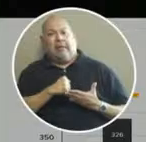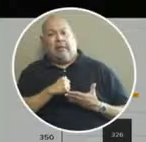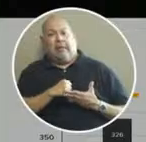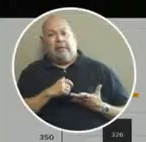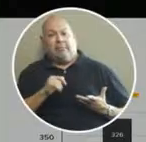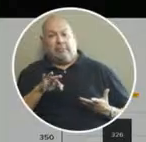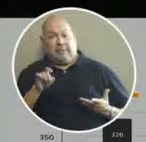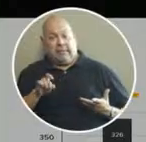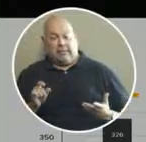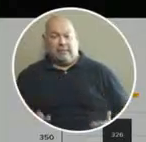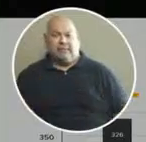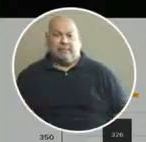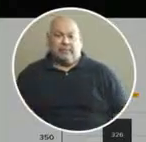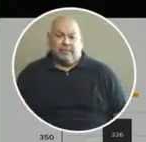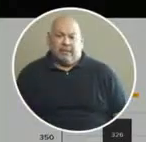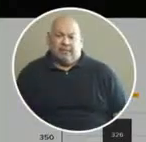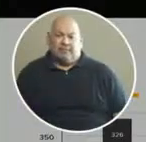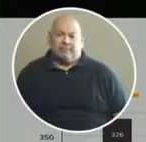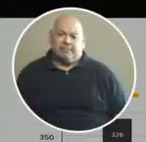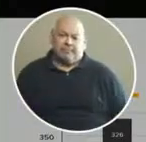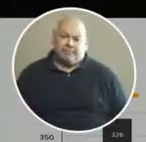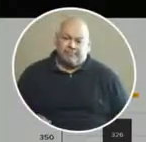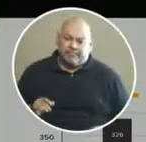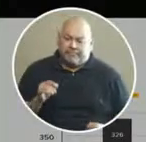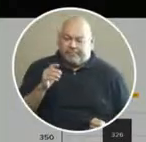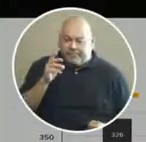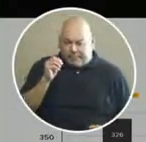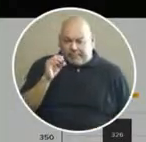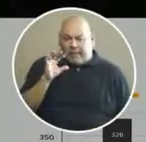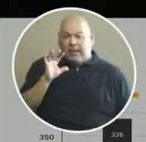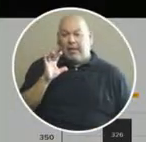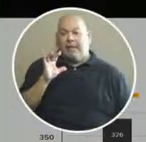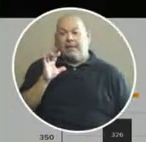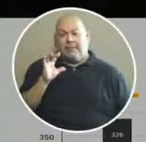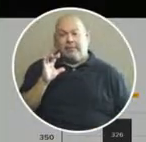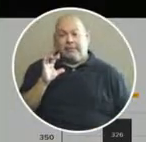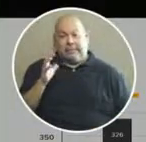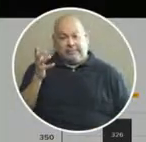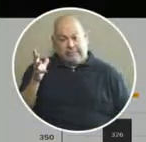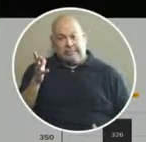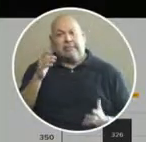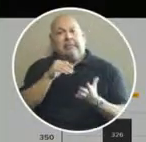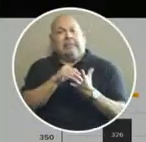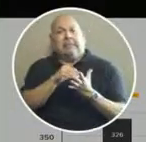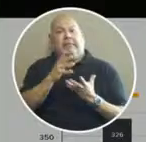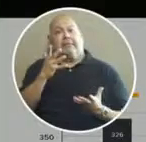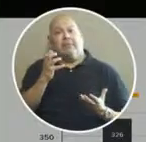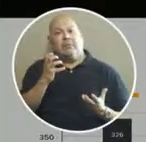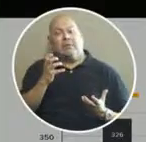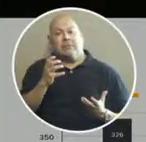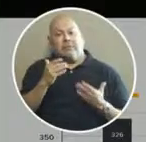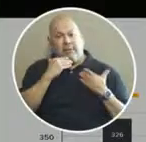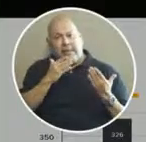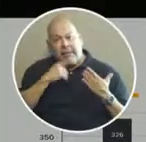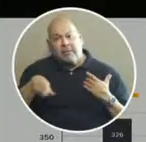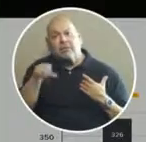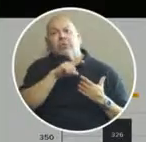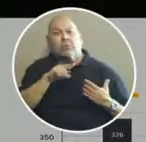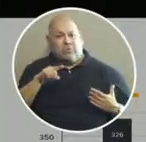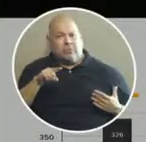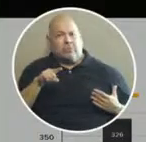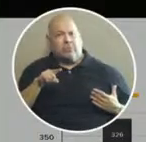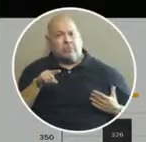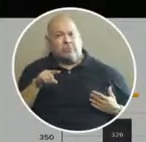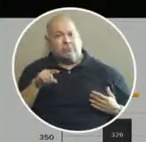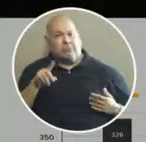as needed. And with that, again, I would like to thank each and every one of